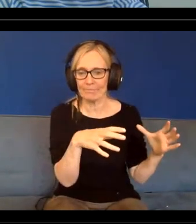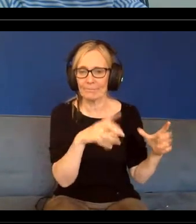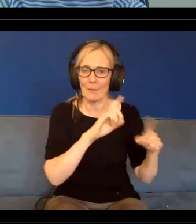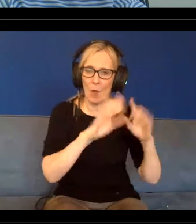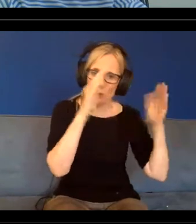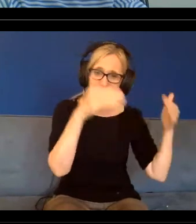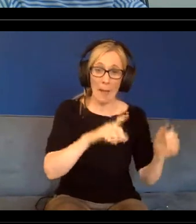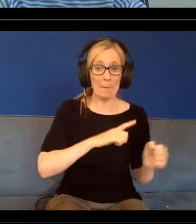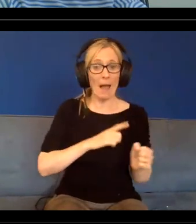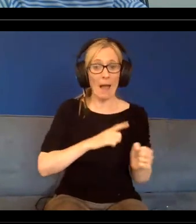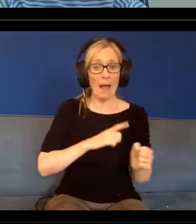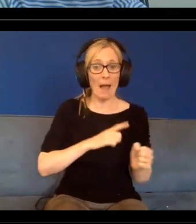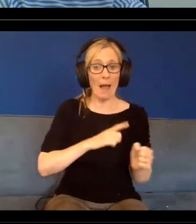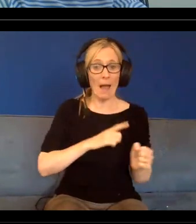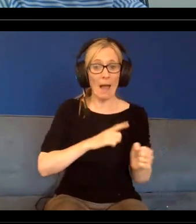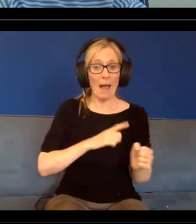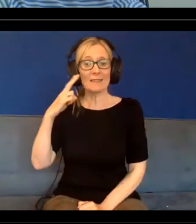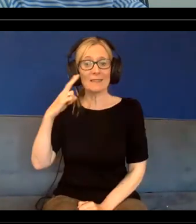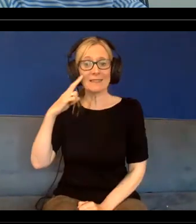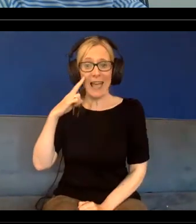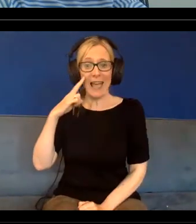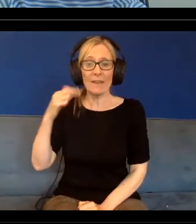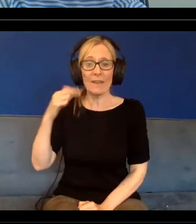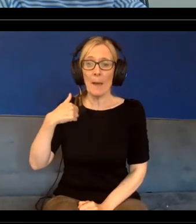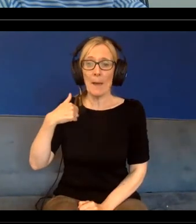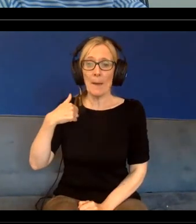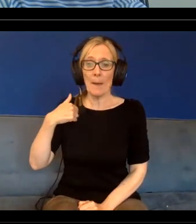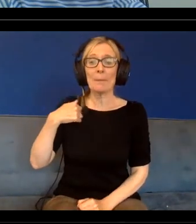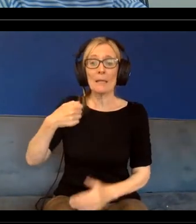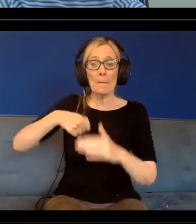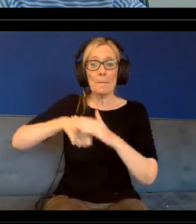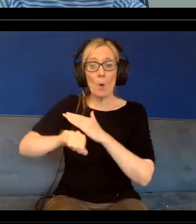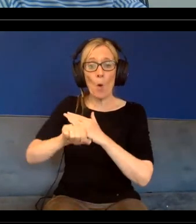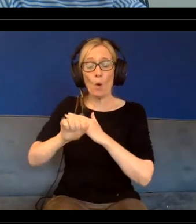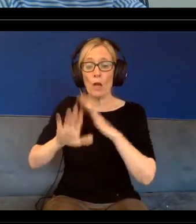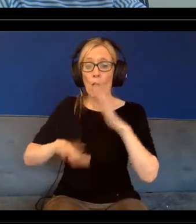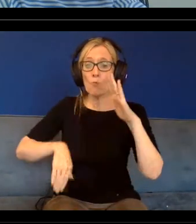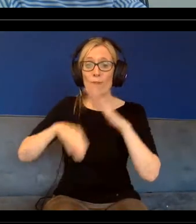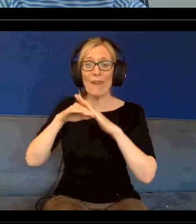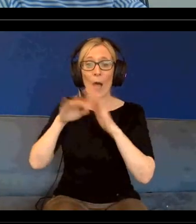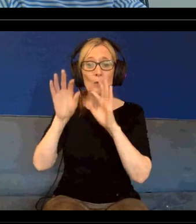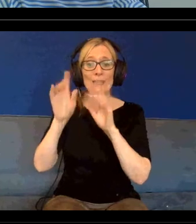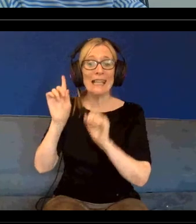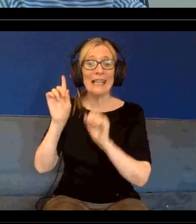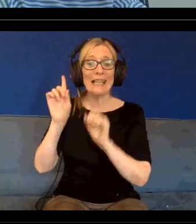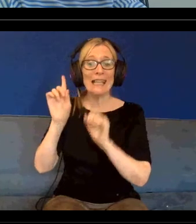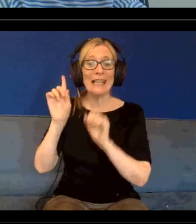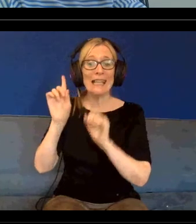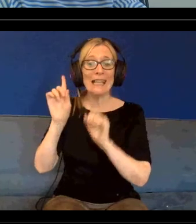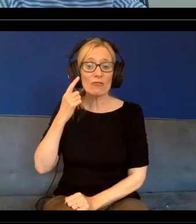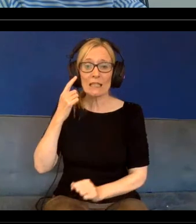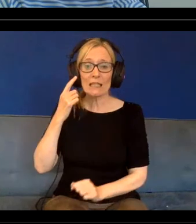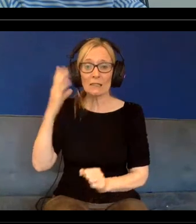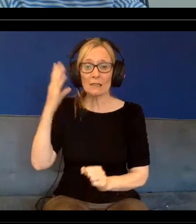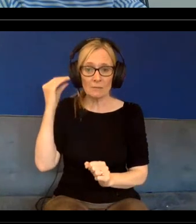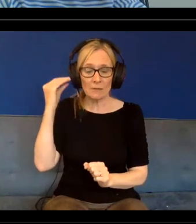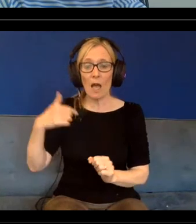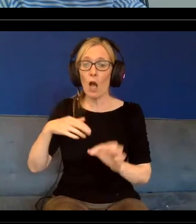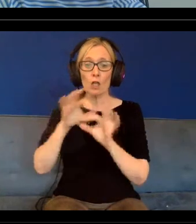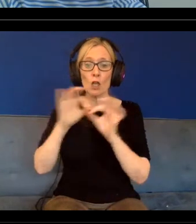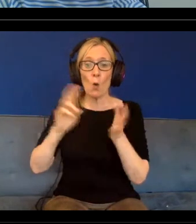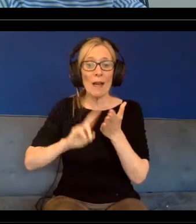Because I'm deaf myself and I was born with profound hearing loss, I've never heard a natural sound in my life, but I wear hearing